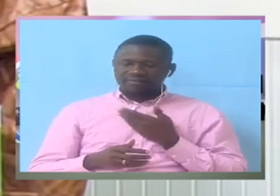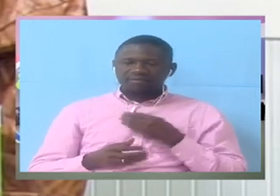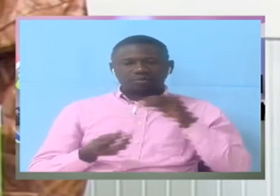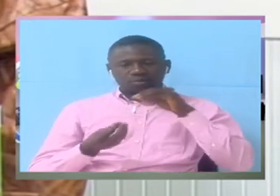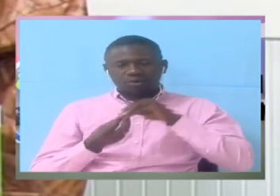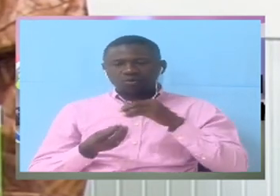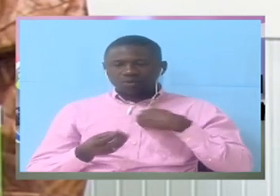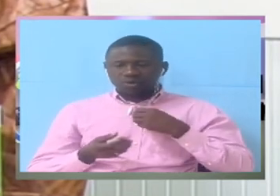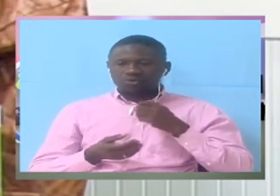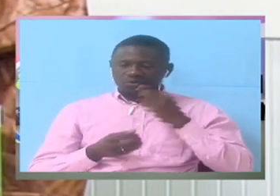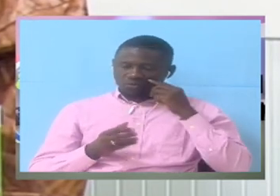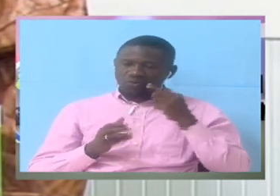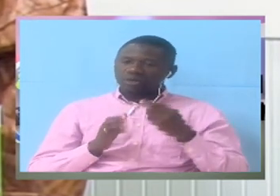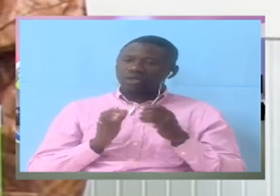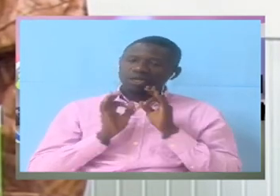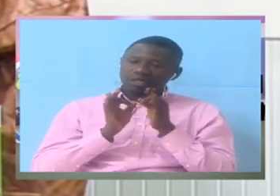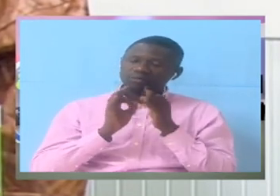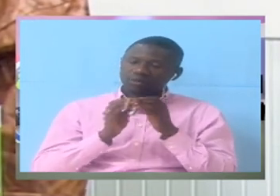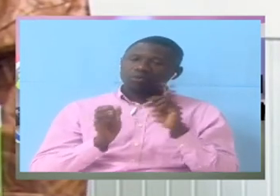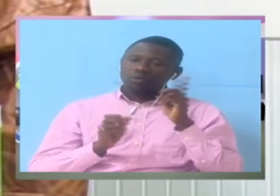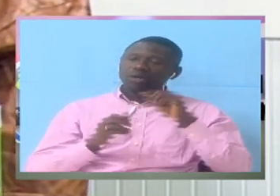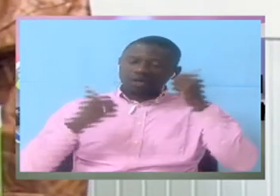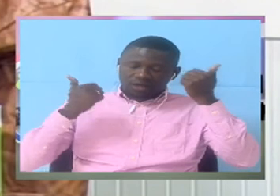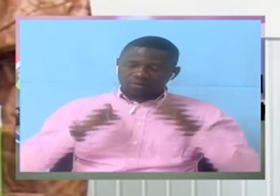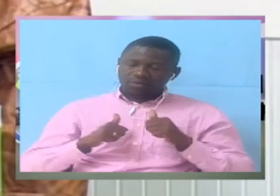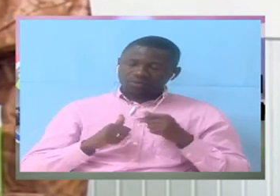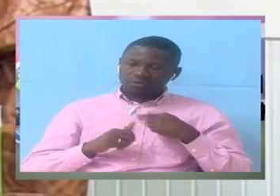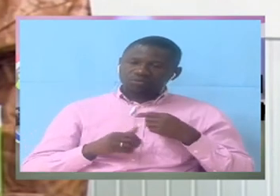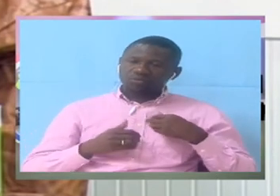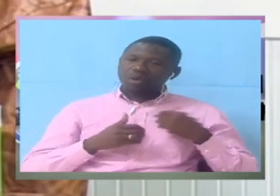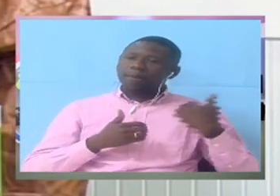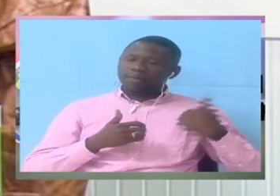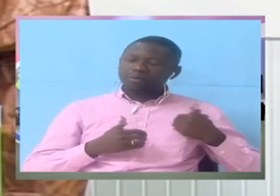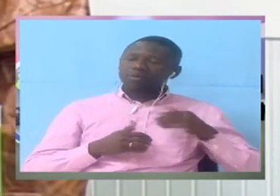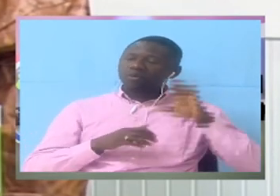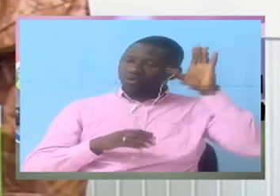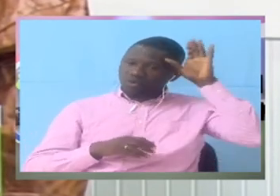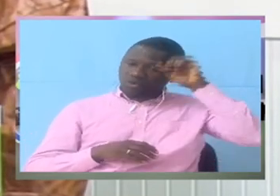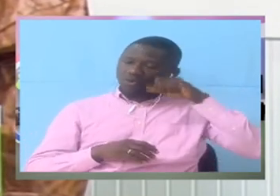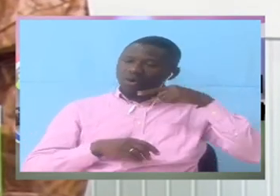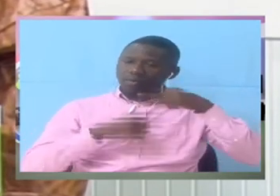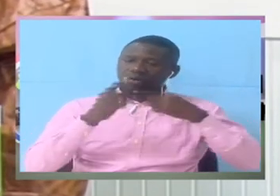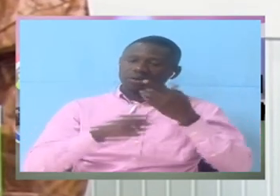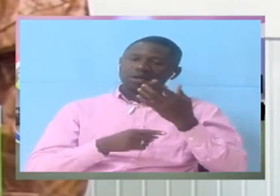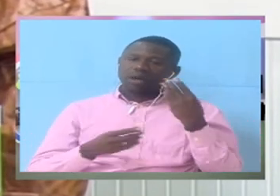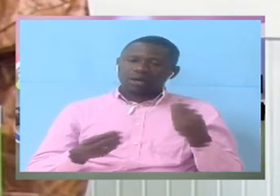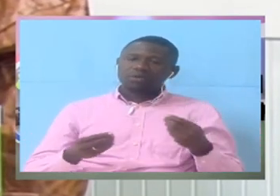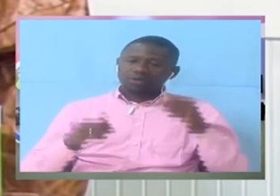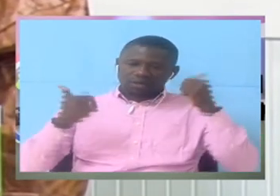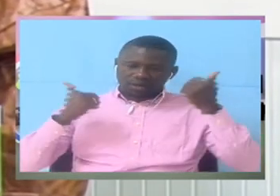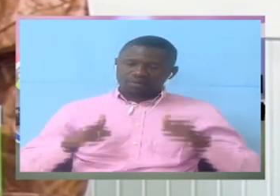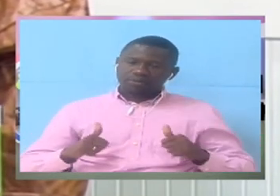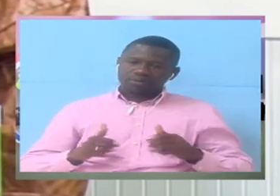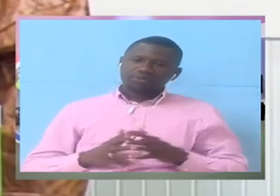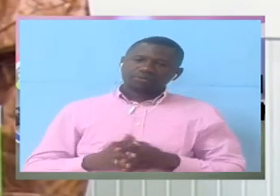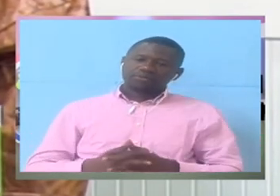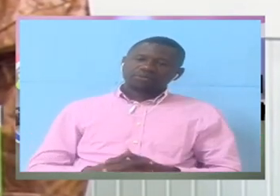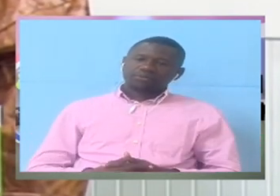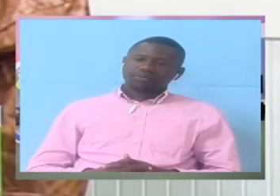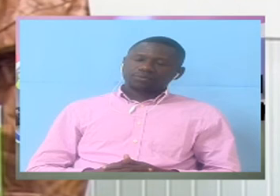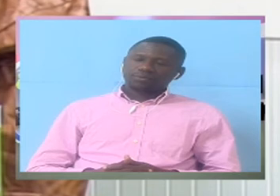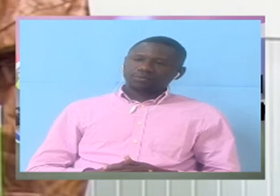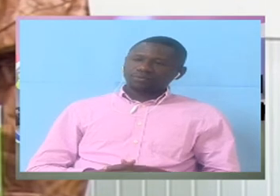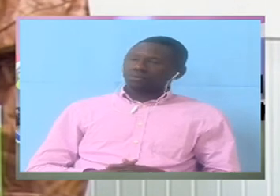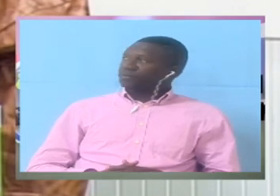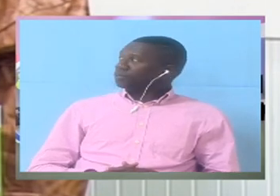pru meng keta pru si mols jamasa alongo nyam. I want you to forgive me. There is a point which I want